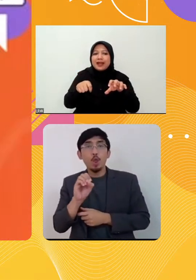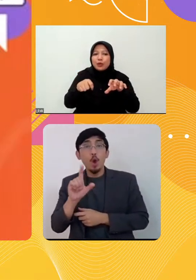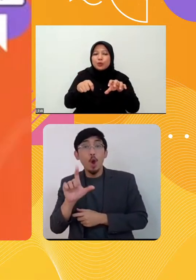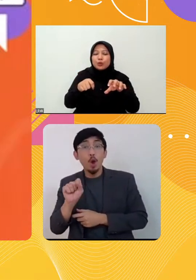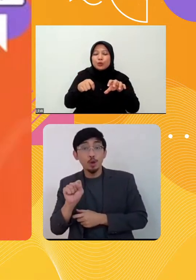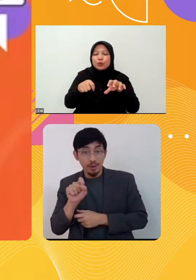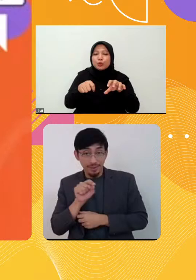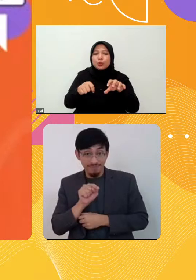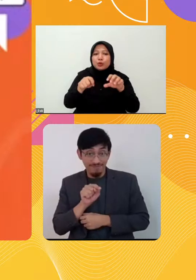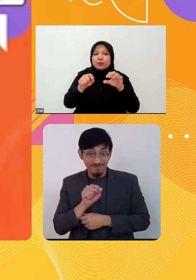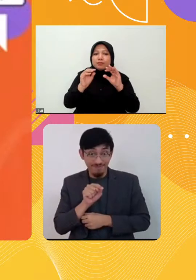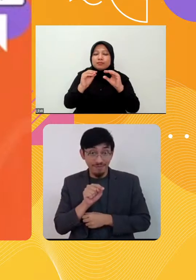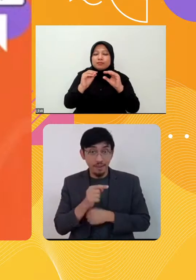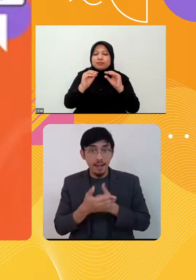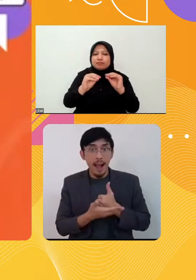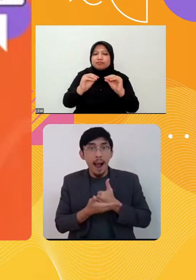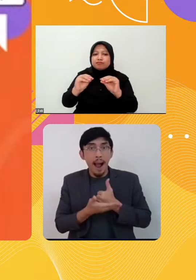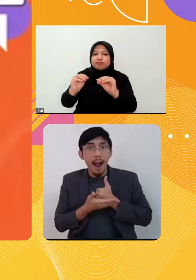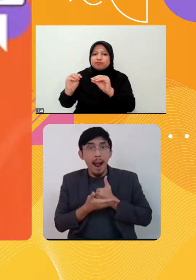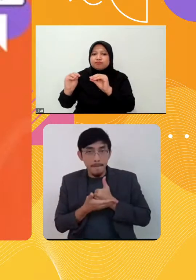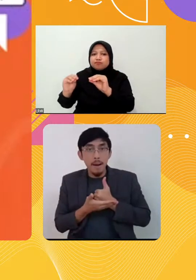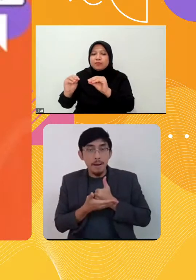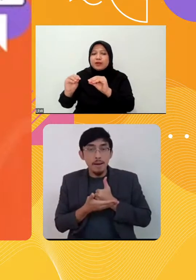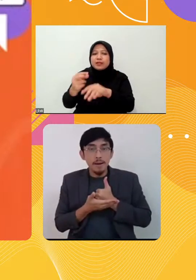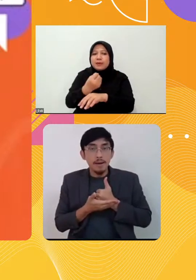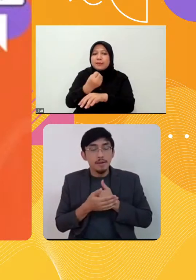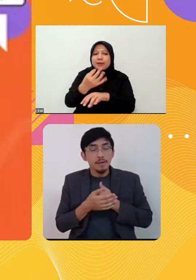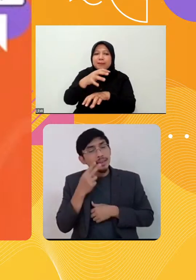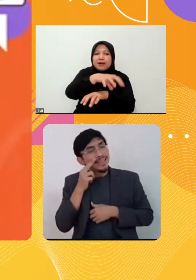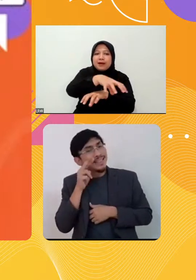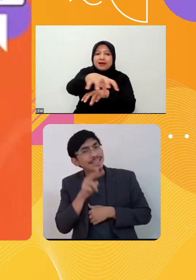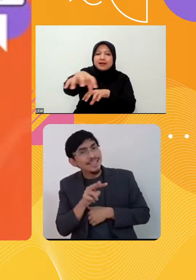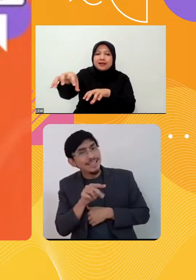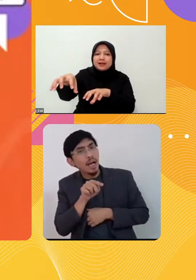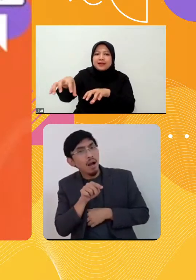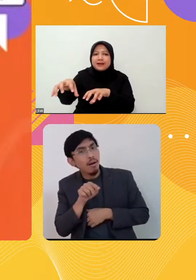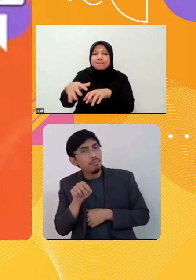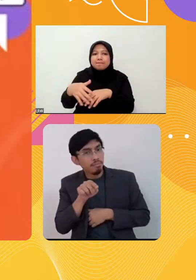If my group have additional information, please do so. Thank you.